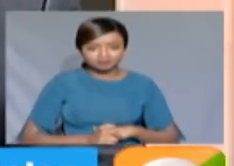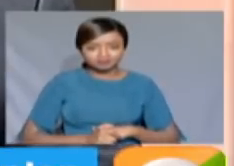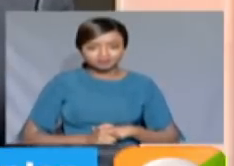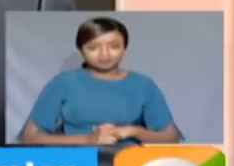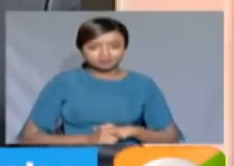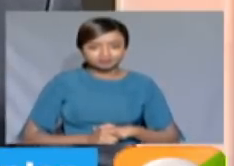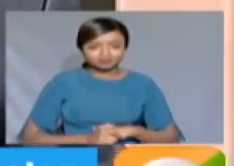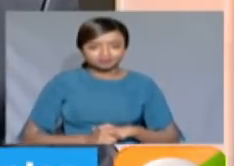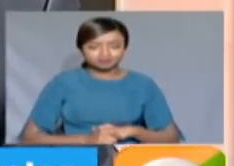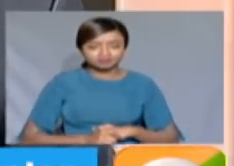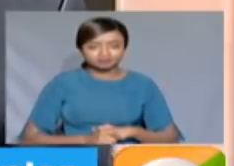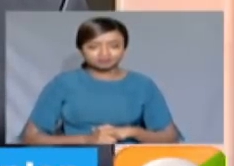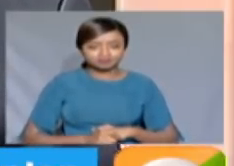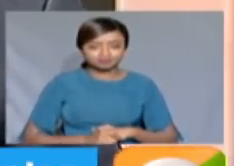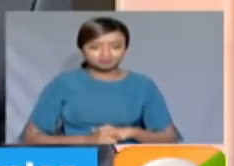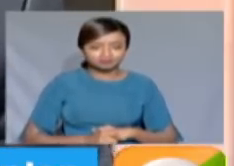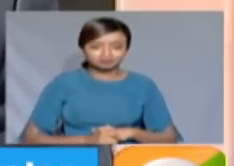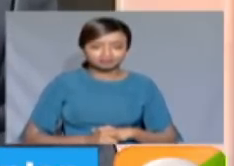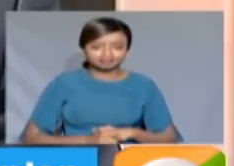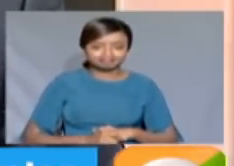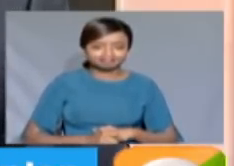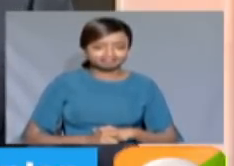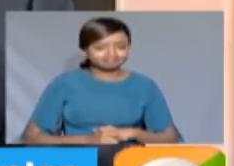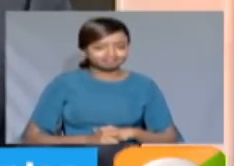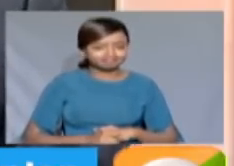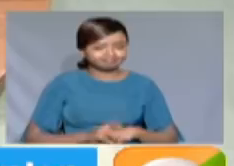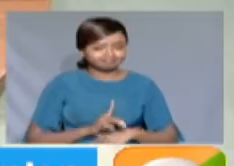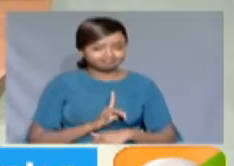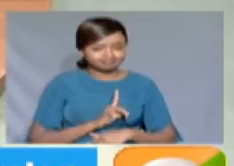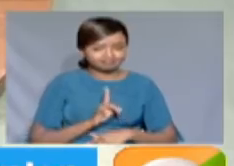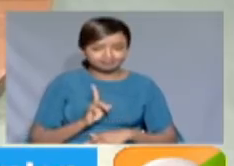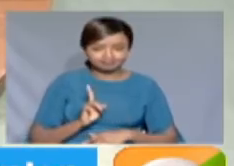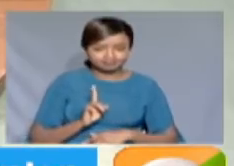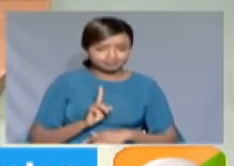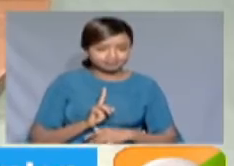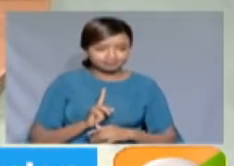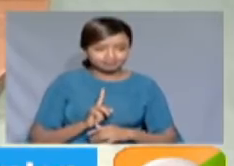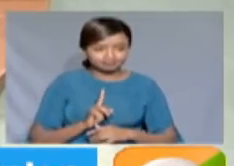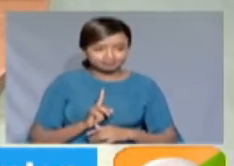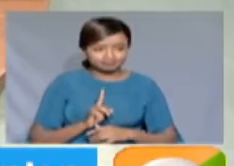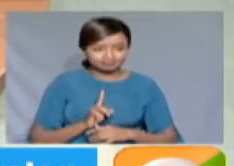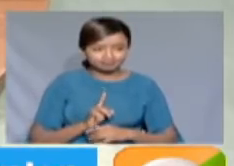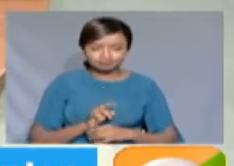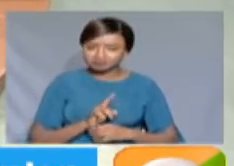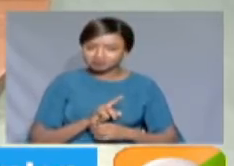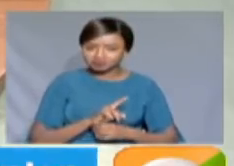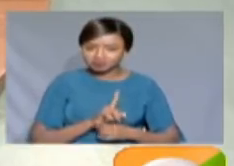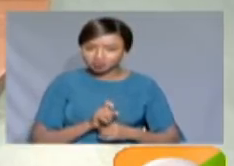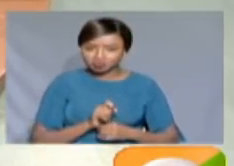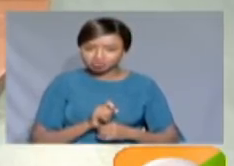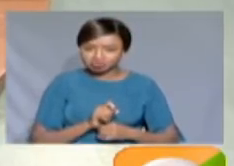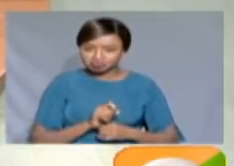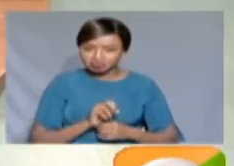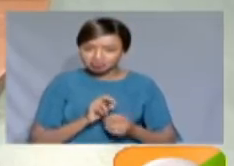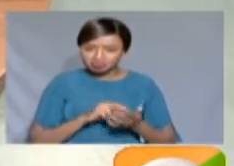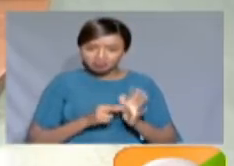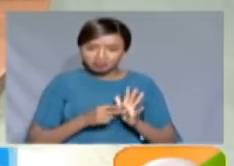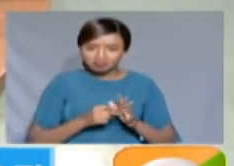can be able to be on the ground. And there's a question, how much of Uhuru Park are you actually? We are not picking. You're not picking.